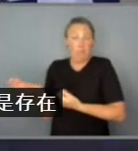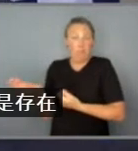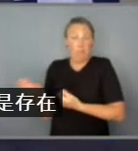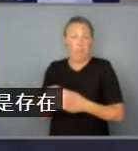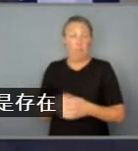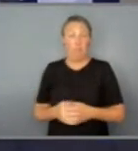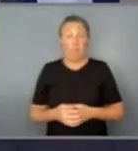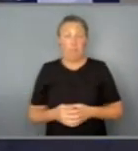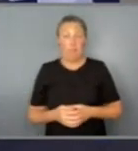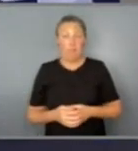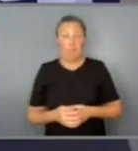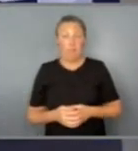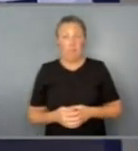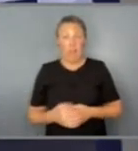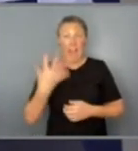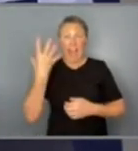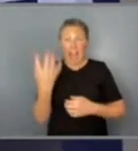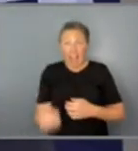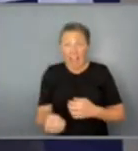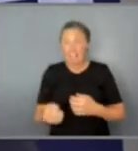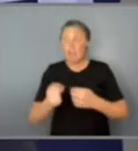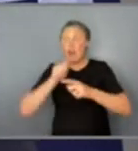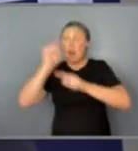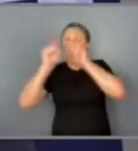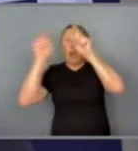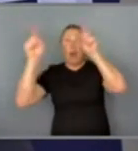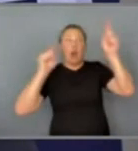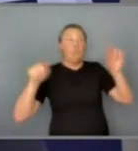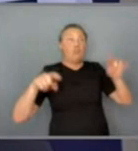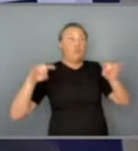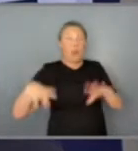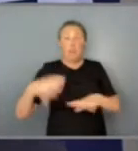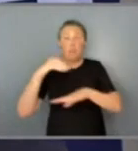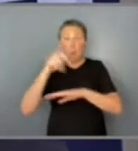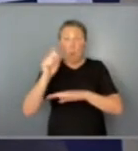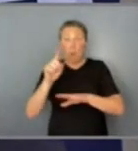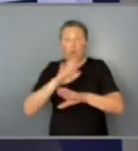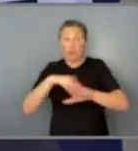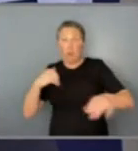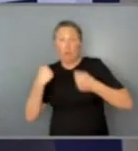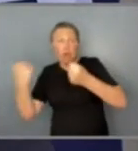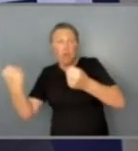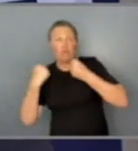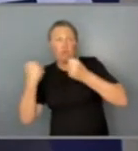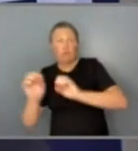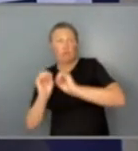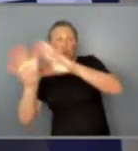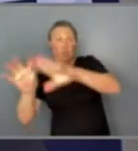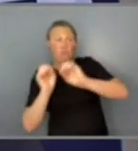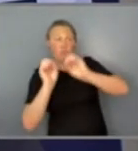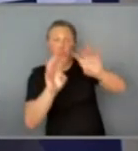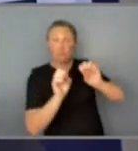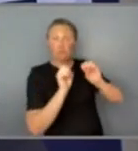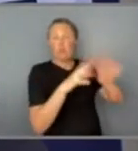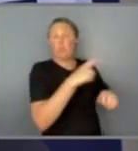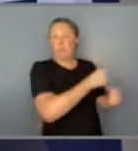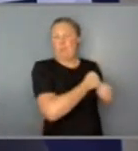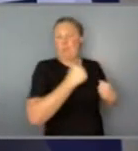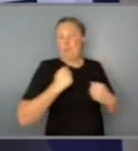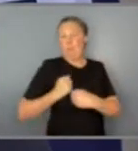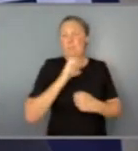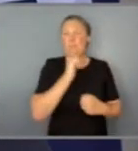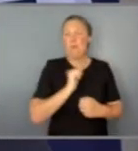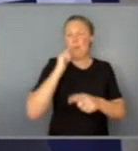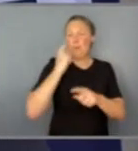points of presence around the country, is trucks on the road and ensuring they're being delivered. And General Fruin can speak more to that. But there are